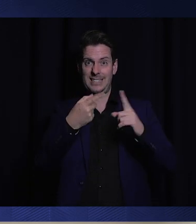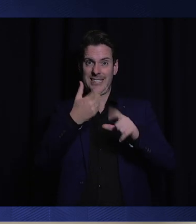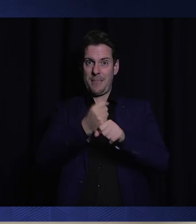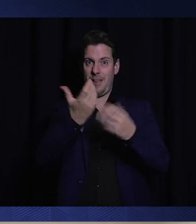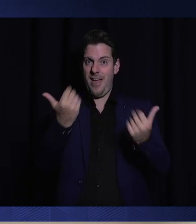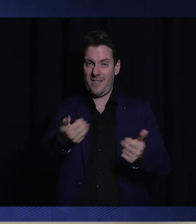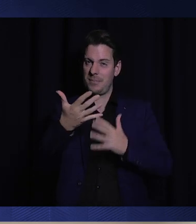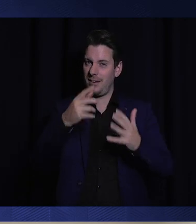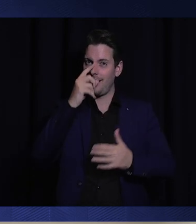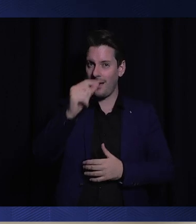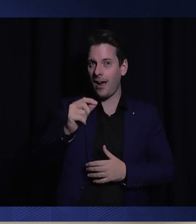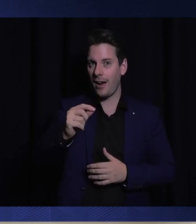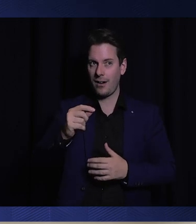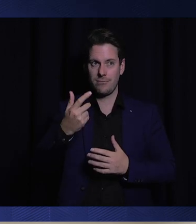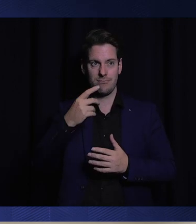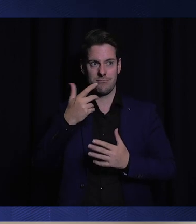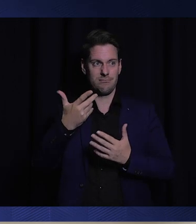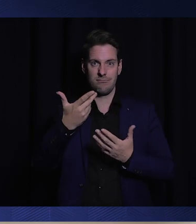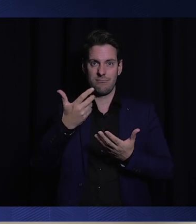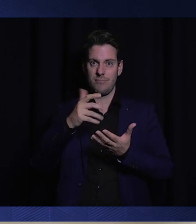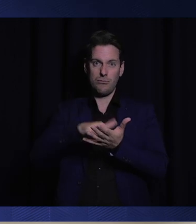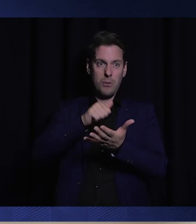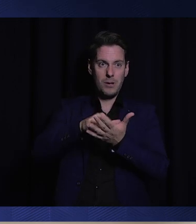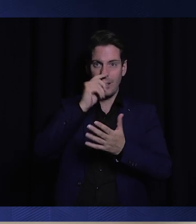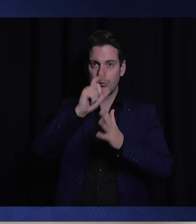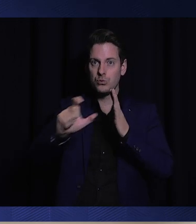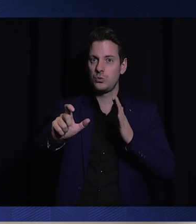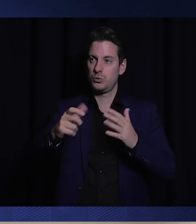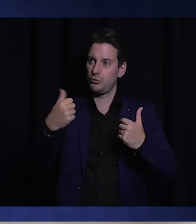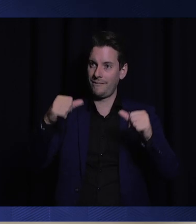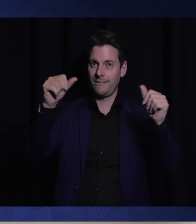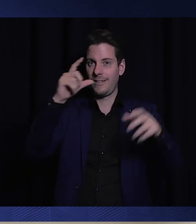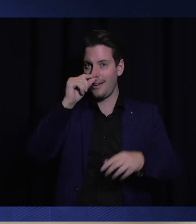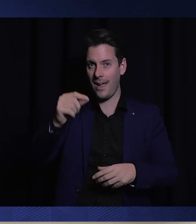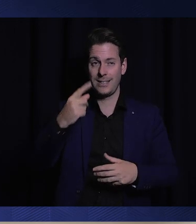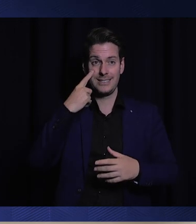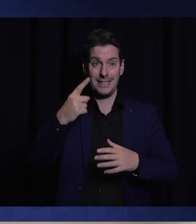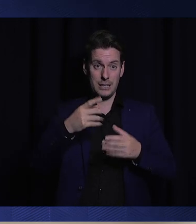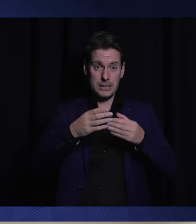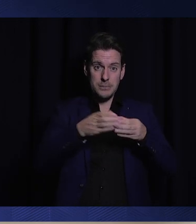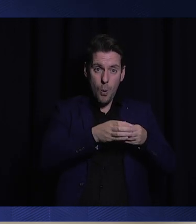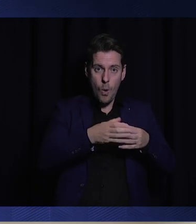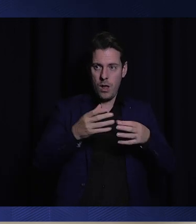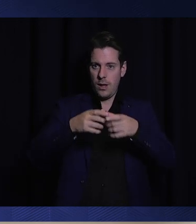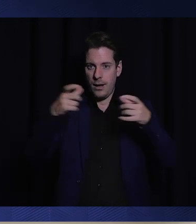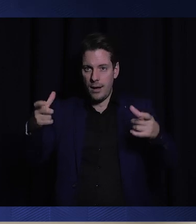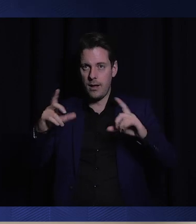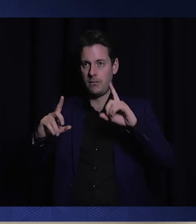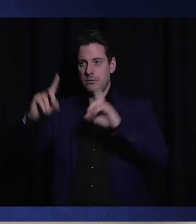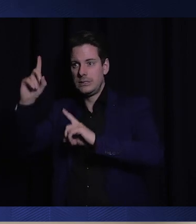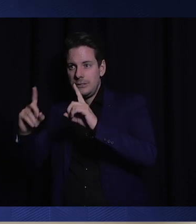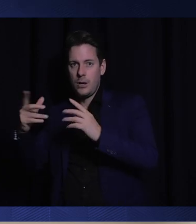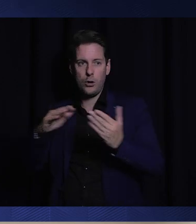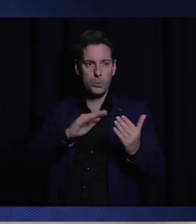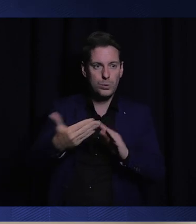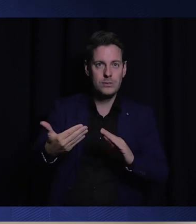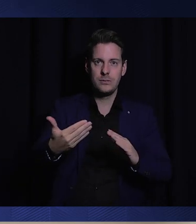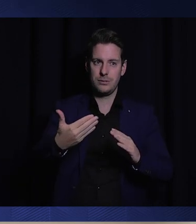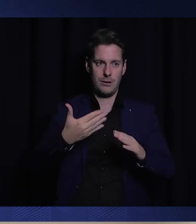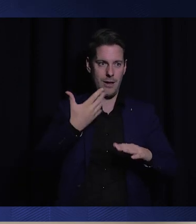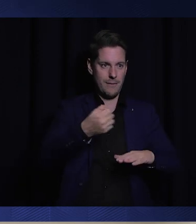green infrastructure at the same time, then the implications in the long term is actually not going to be good for us, but